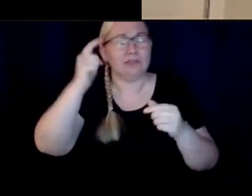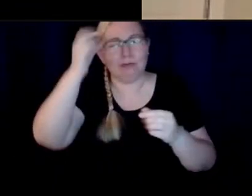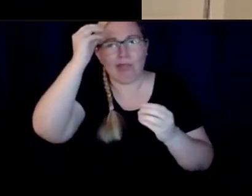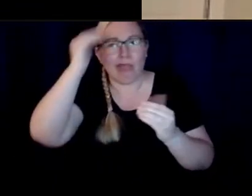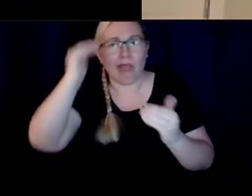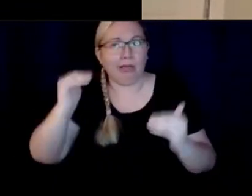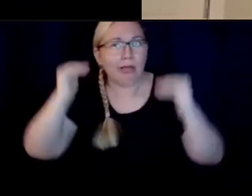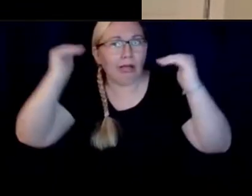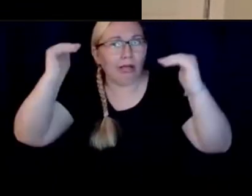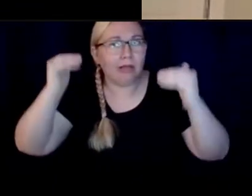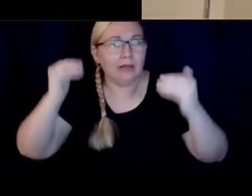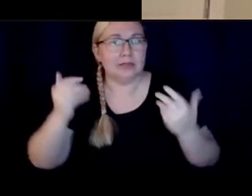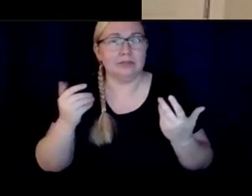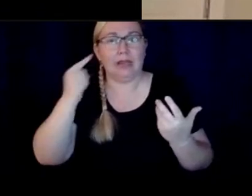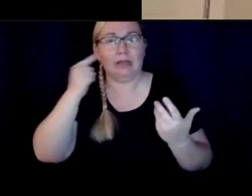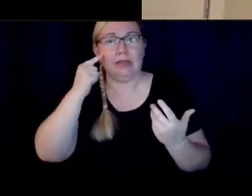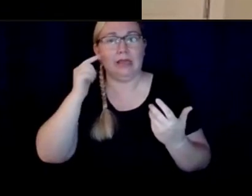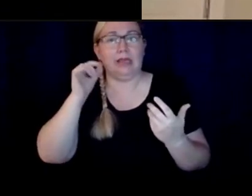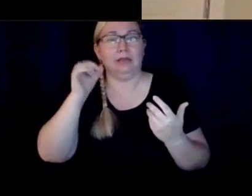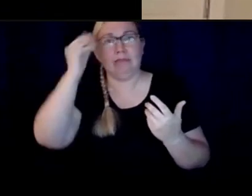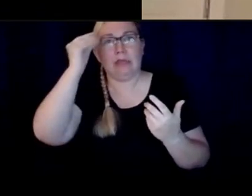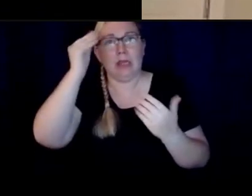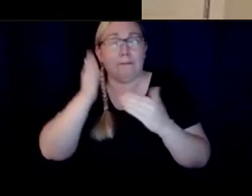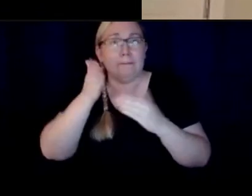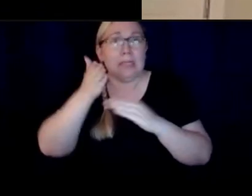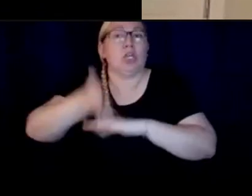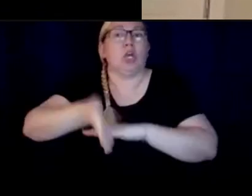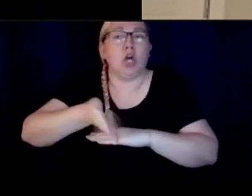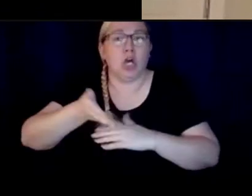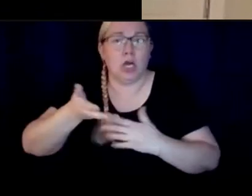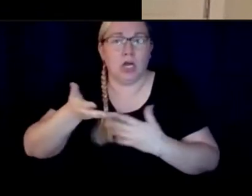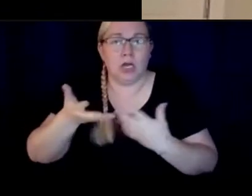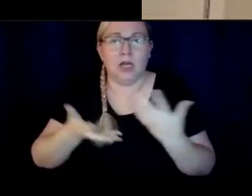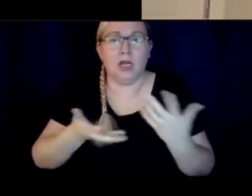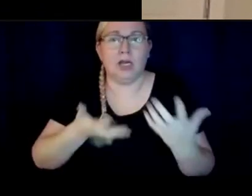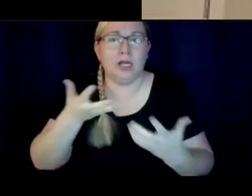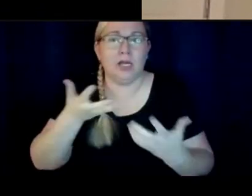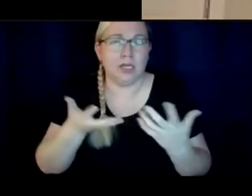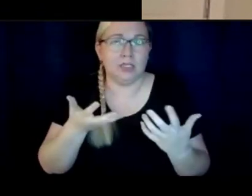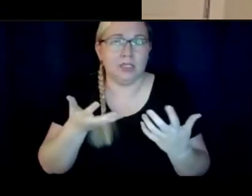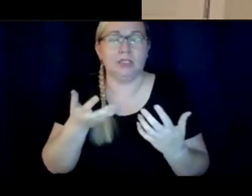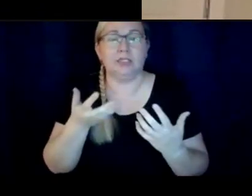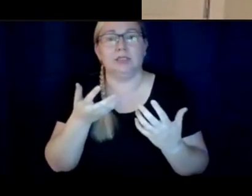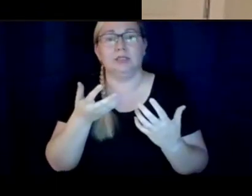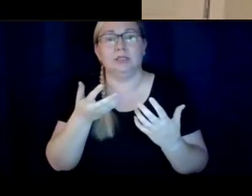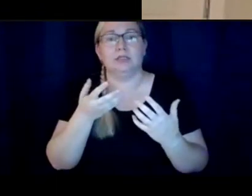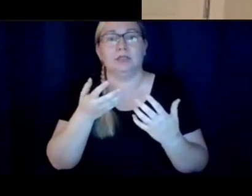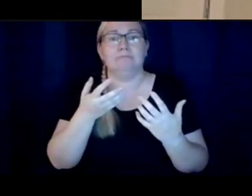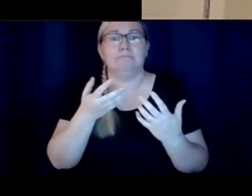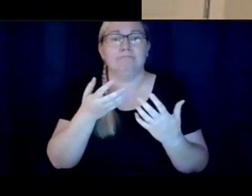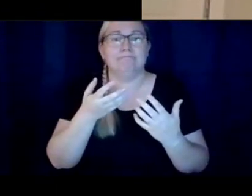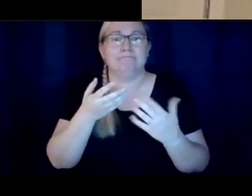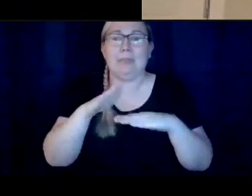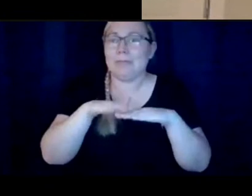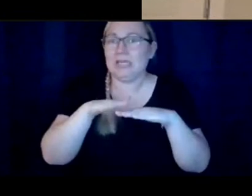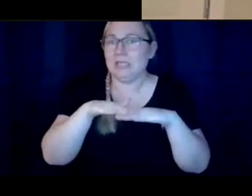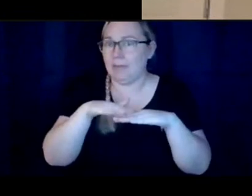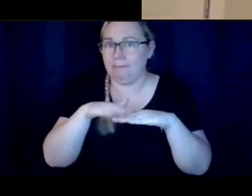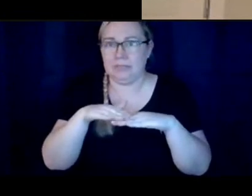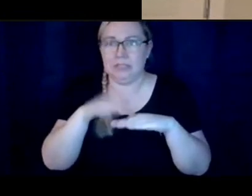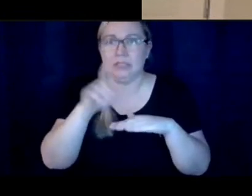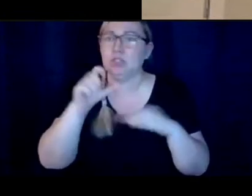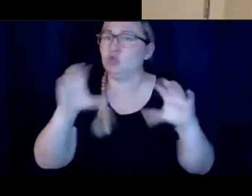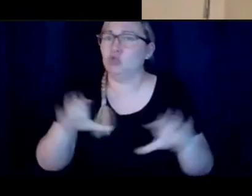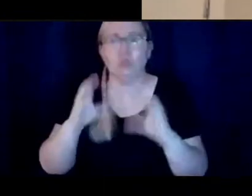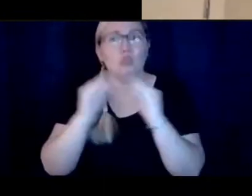that's the objective beyond compliance, the objective beyond the bare essentials.